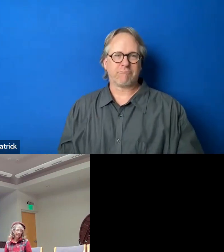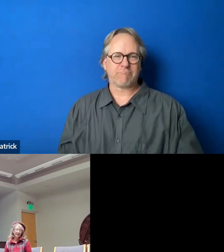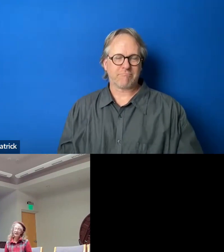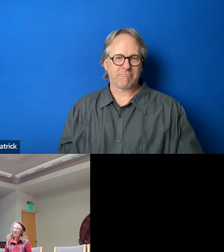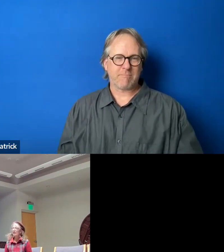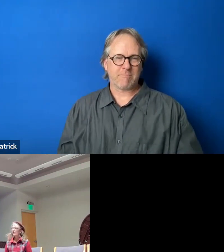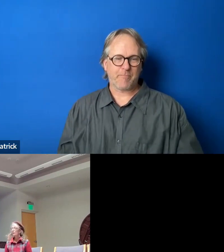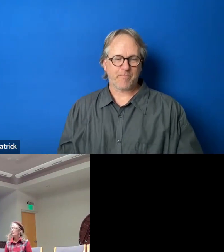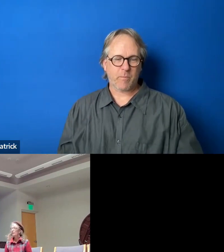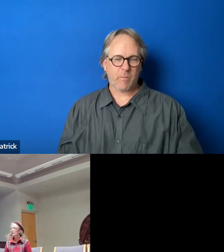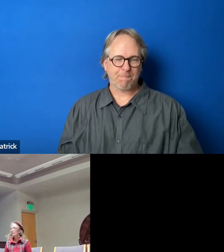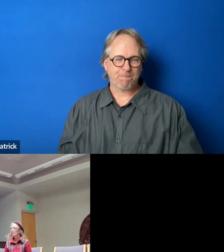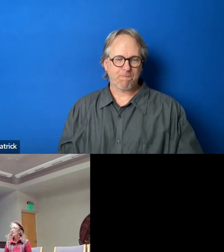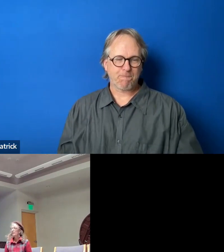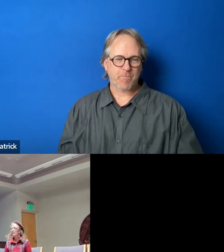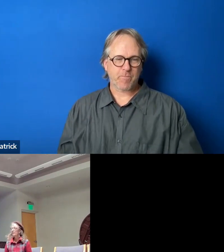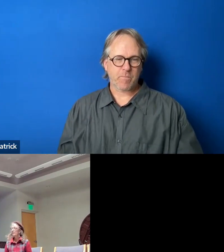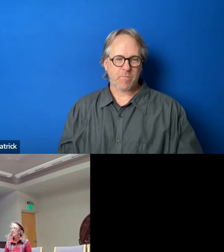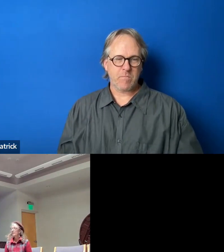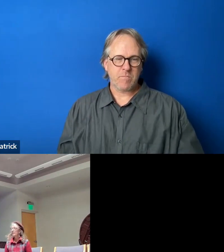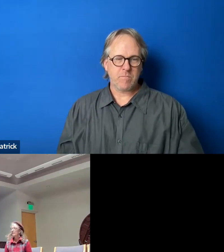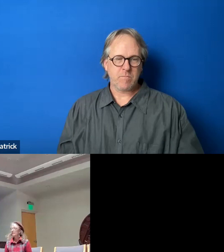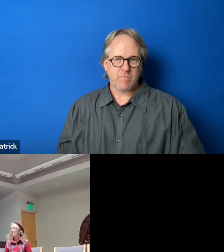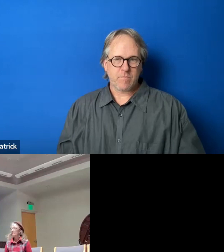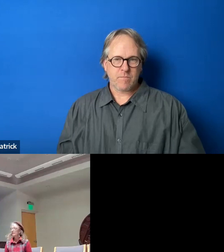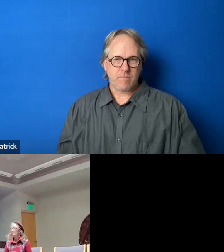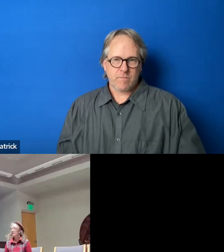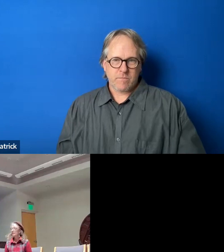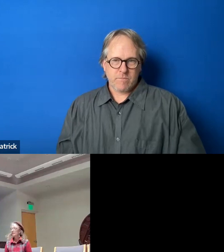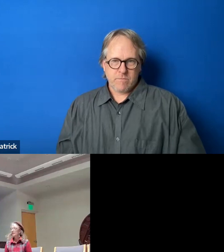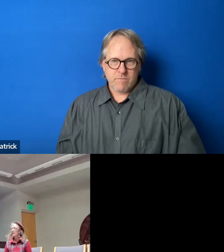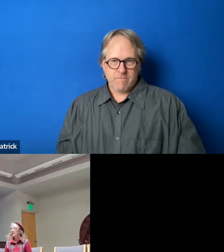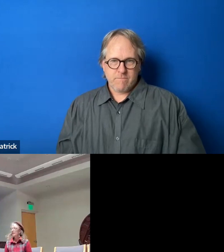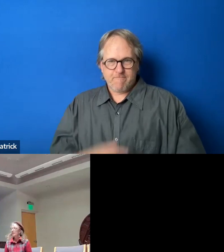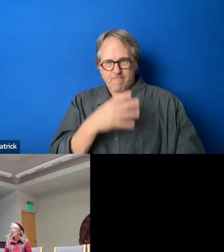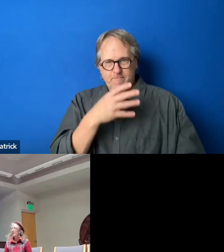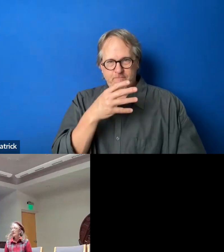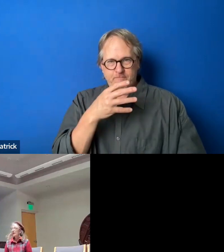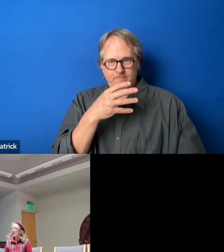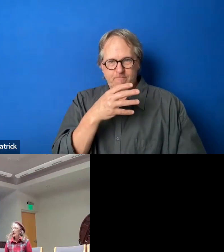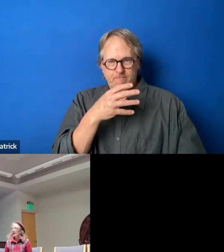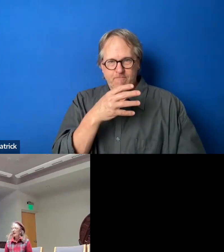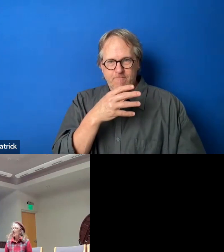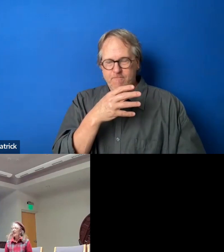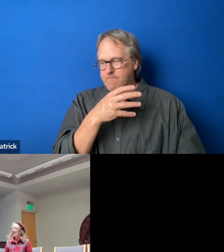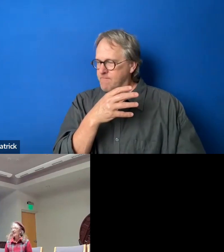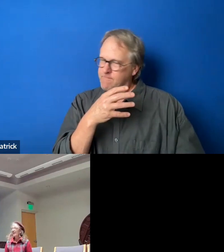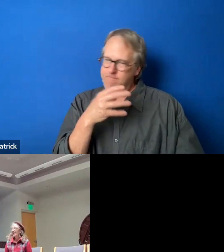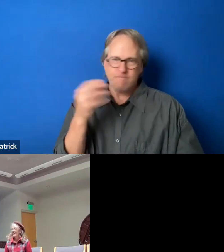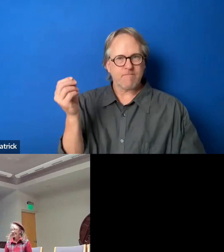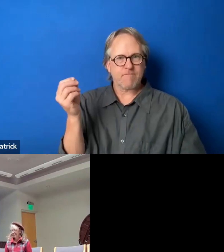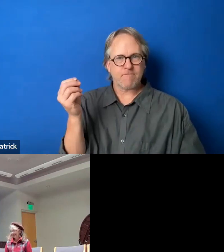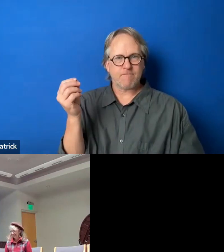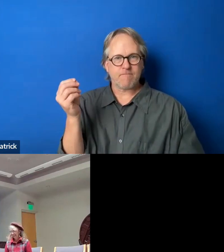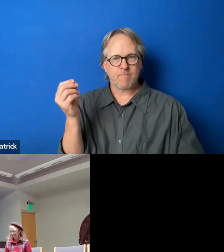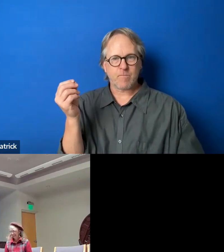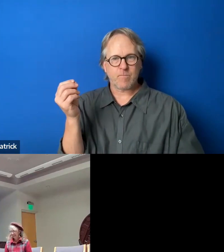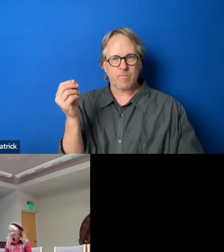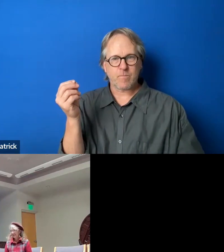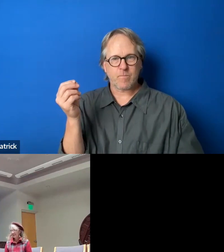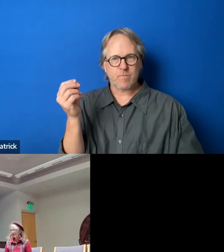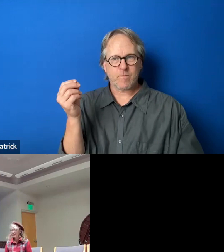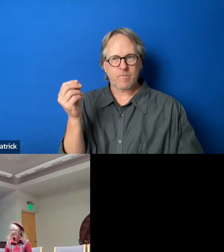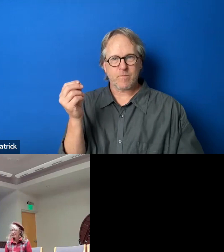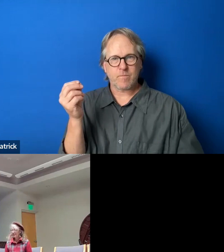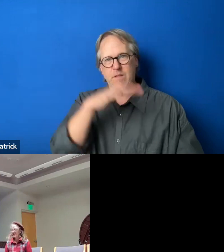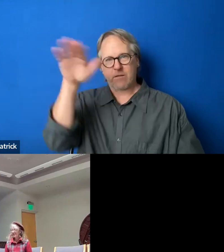and the sweep of the heavens. The length. Mine. Sorry. The length and the